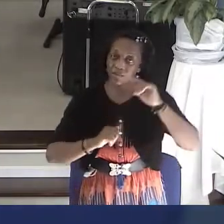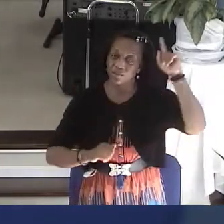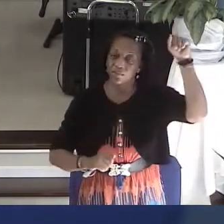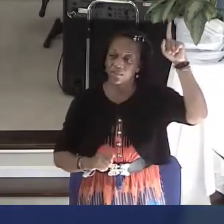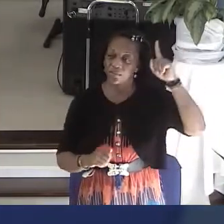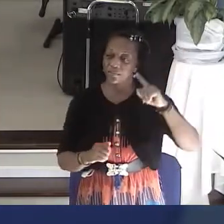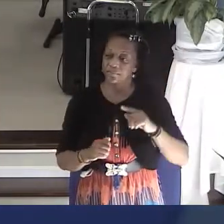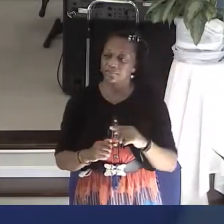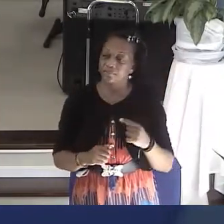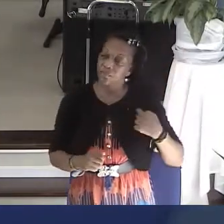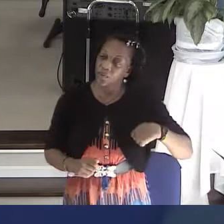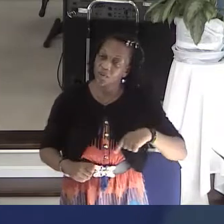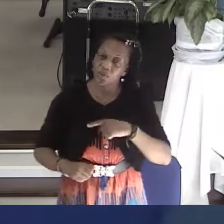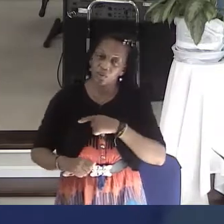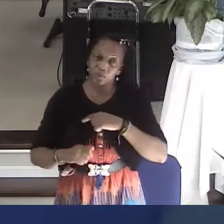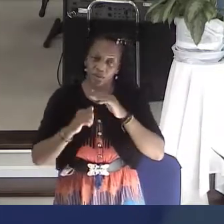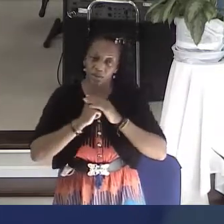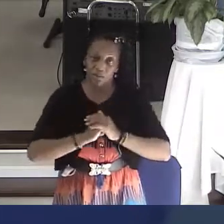We worship you.